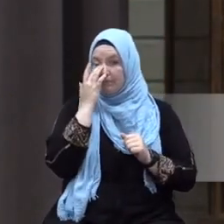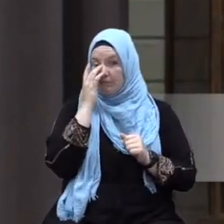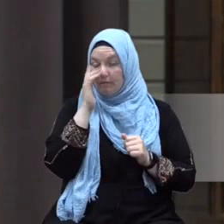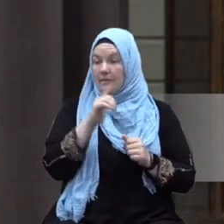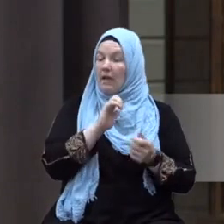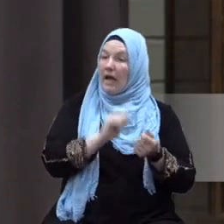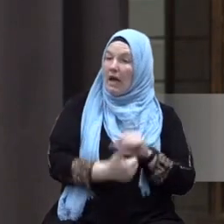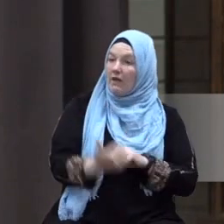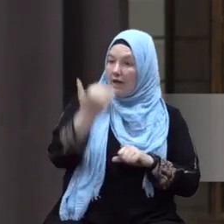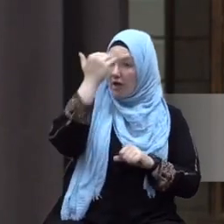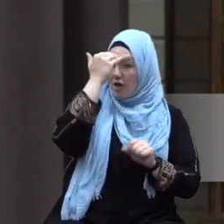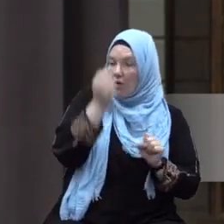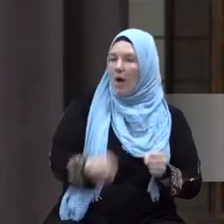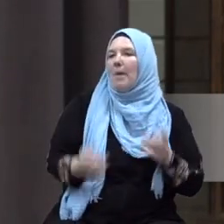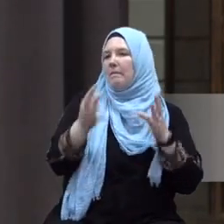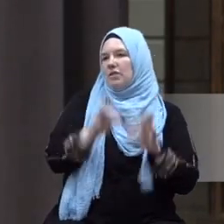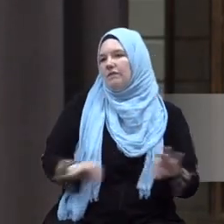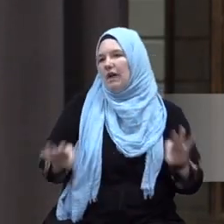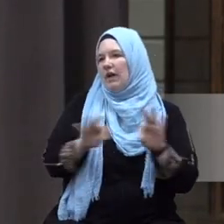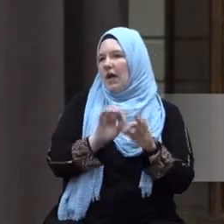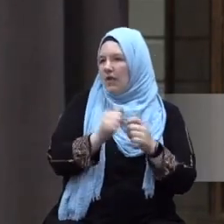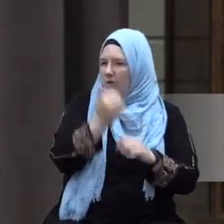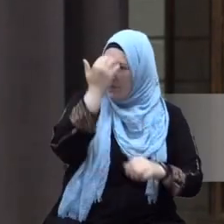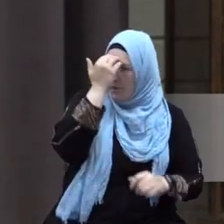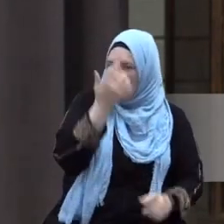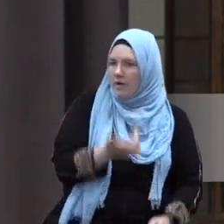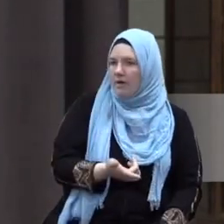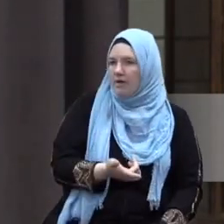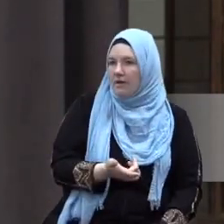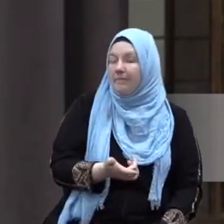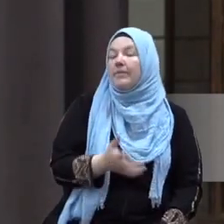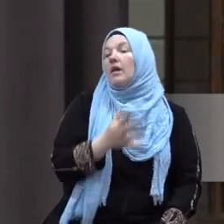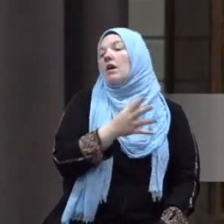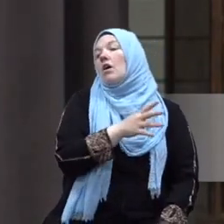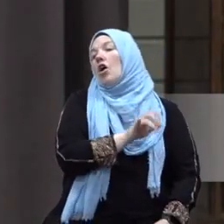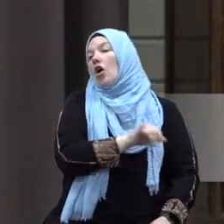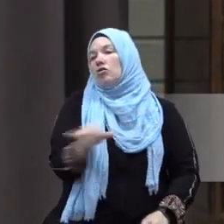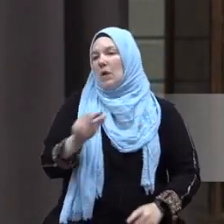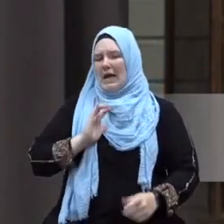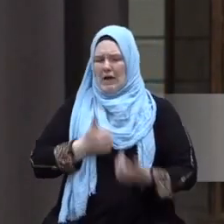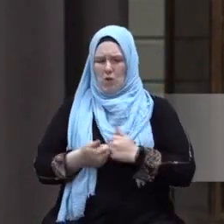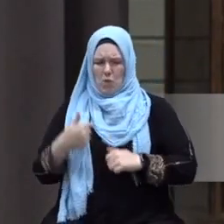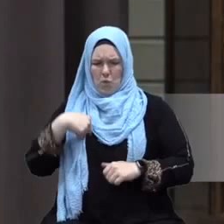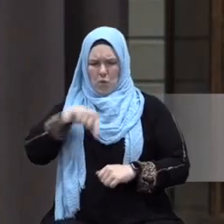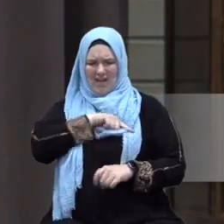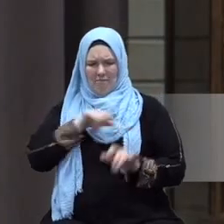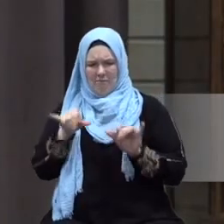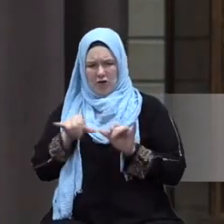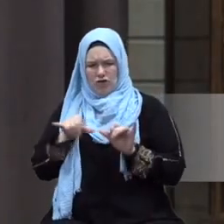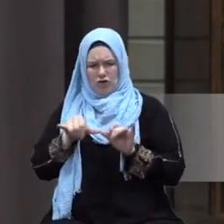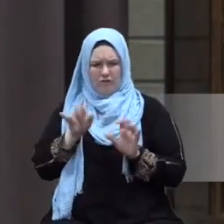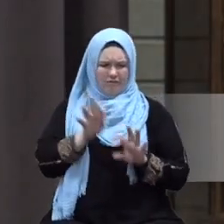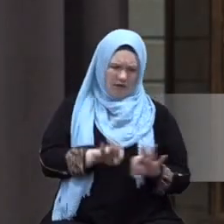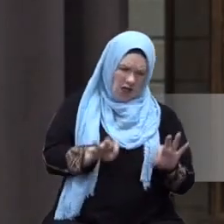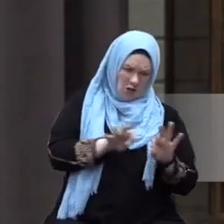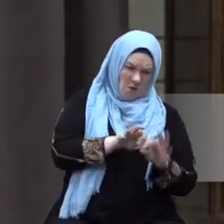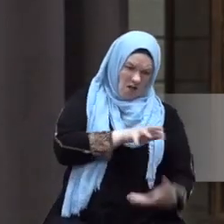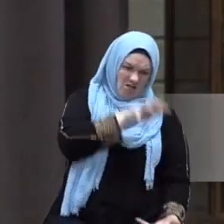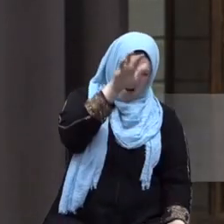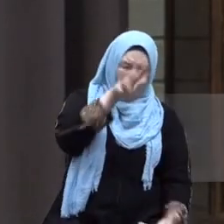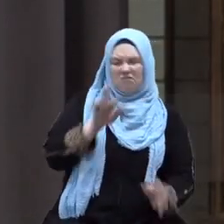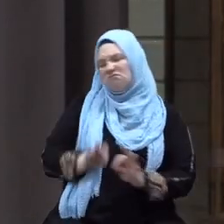placed and how much they value? And to also, how do we measure what is valuable for